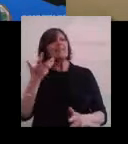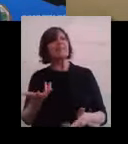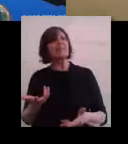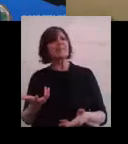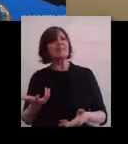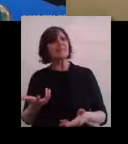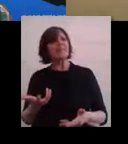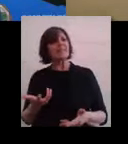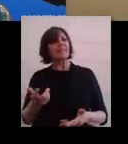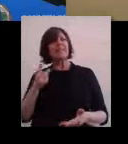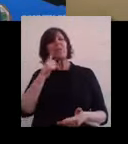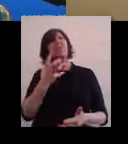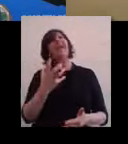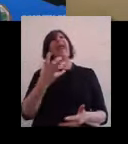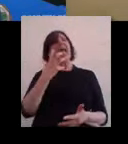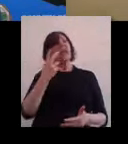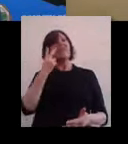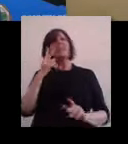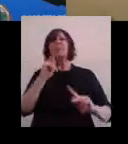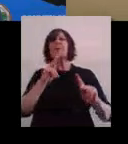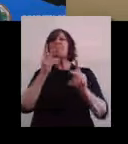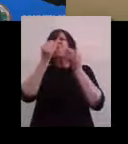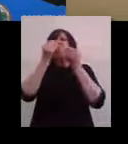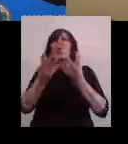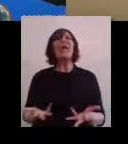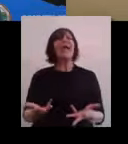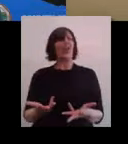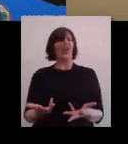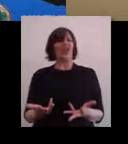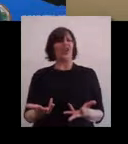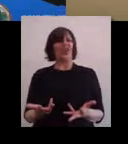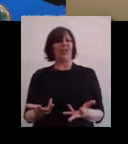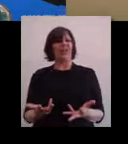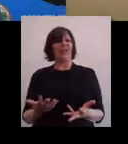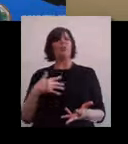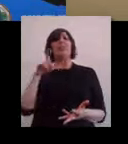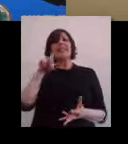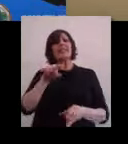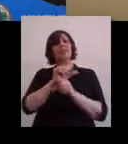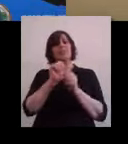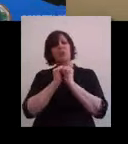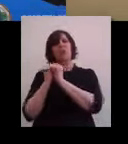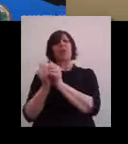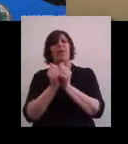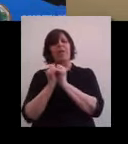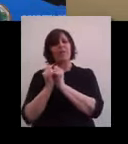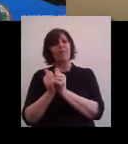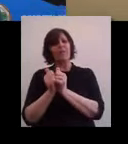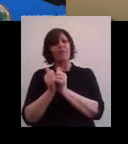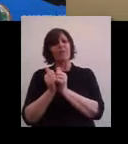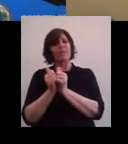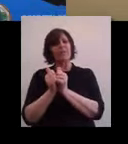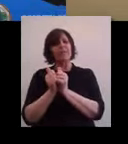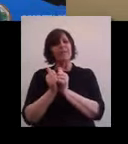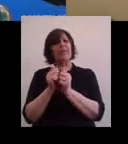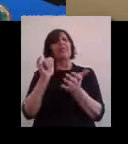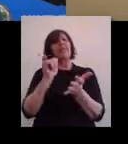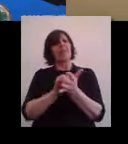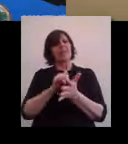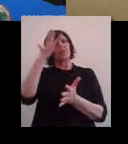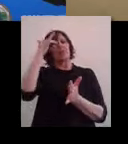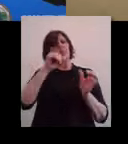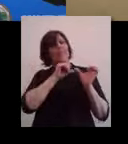they're seeing from people who don't seem to care about anyone else. We need to work together to alleviate this, and that's why we continue to do what we're